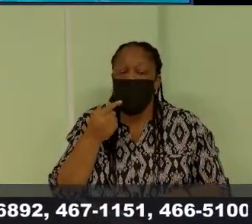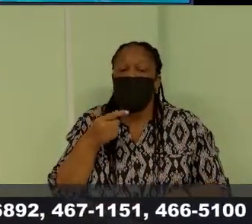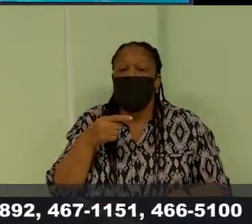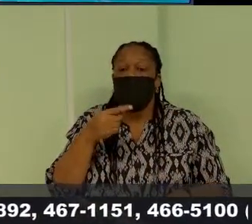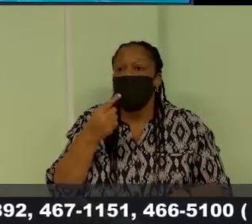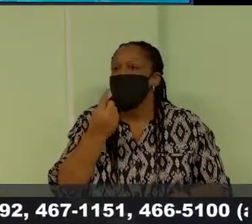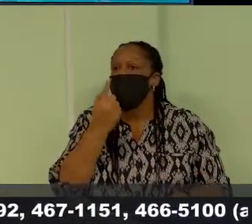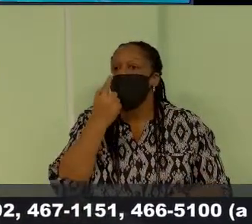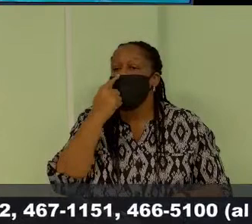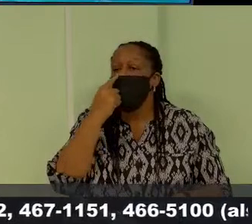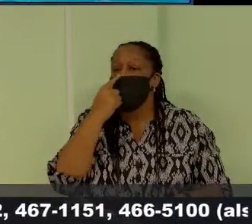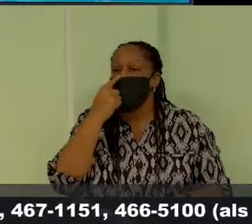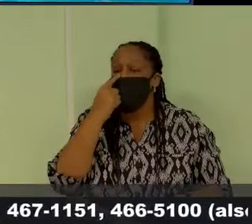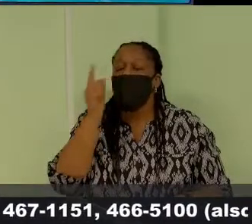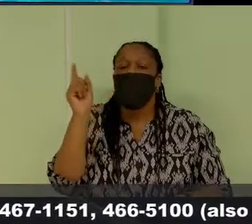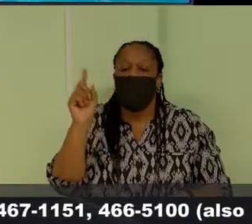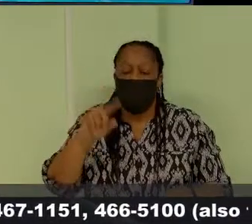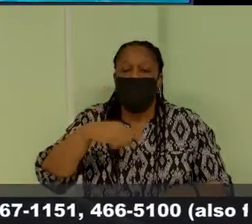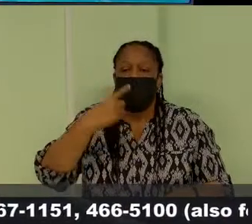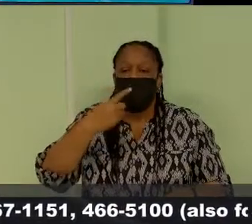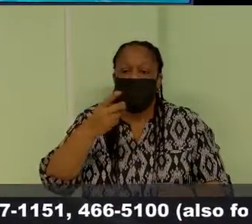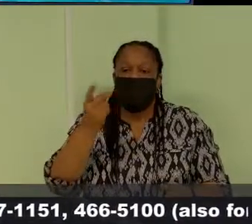opposed to in the nose.